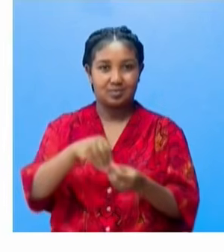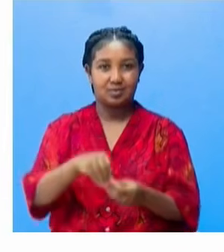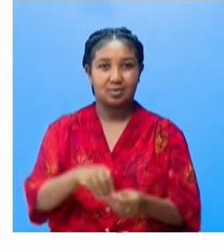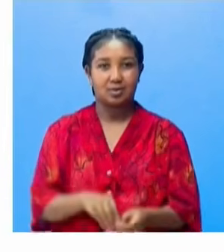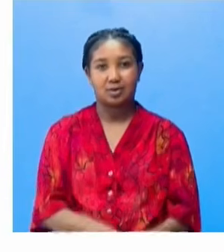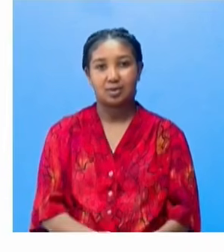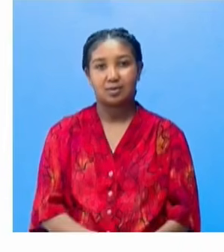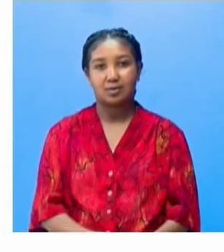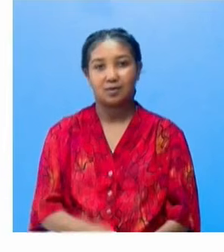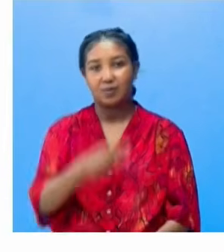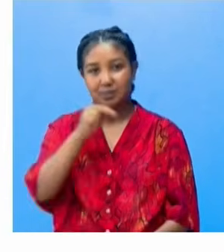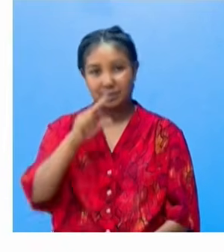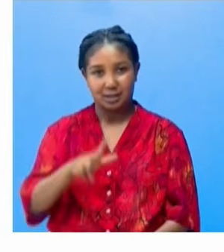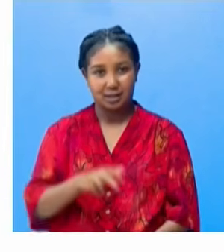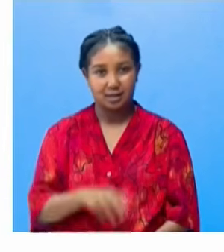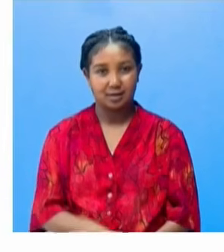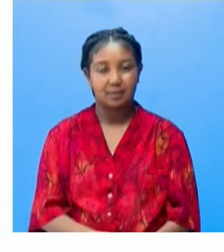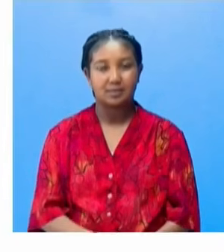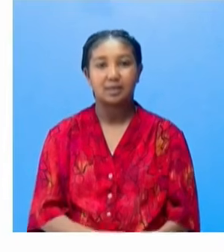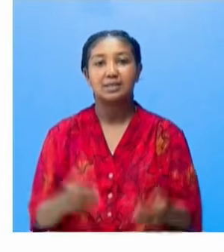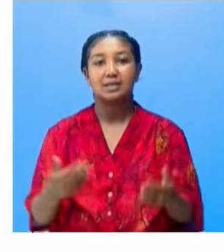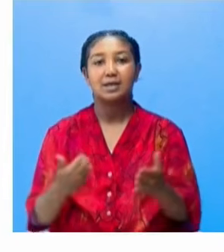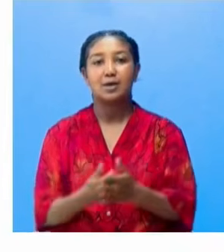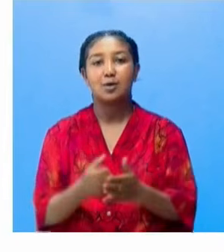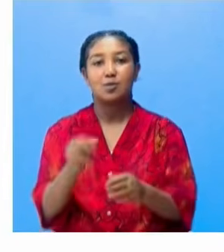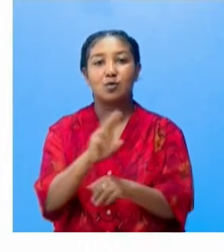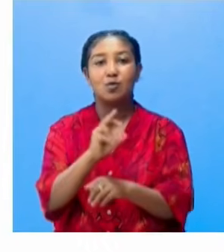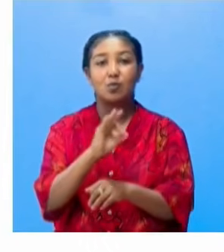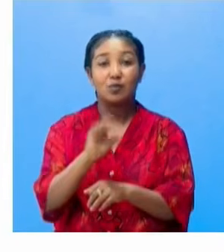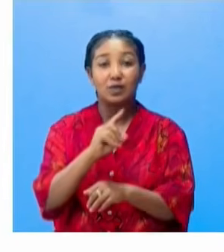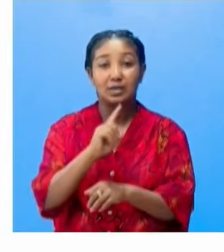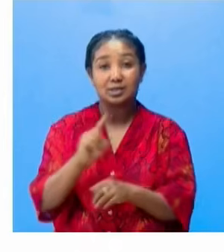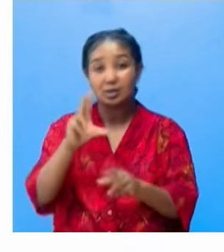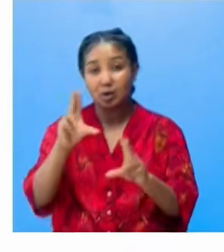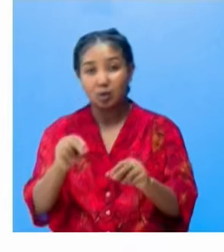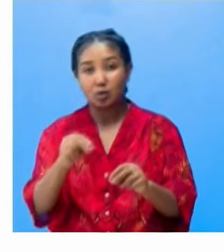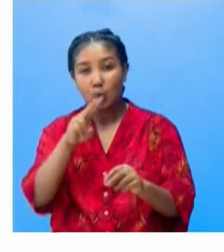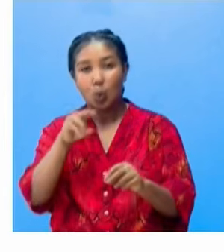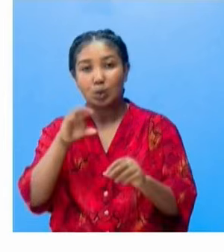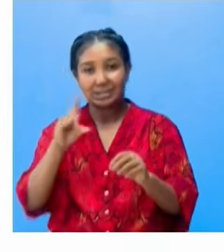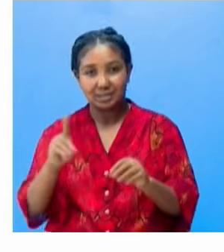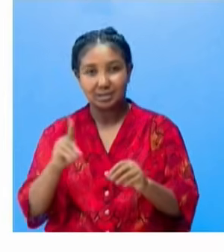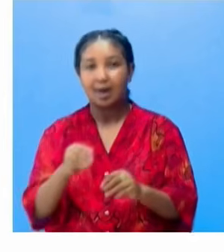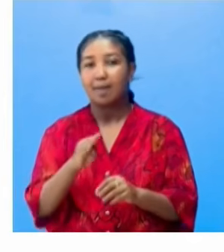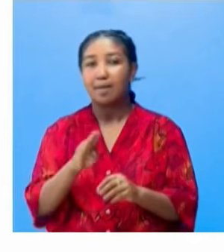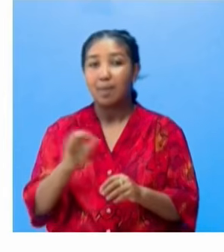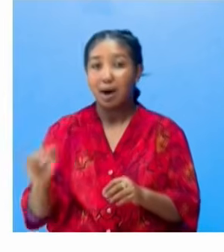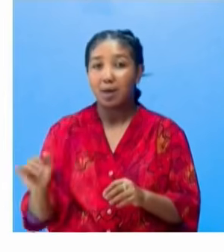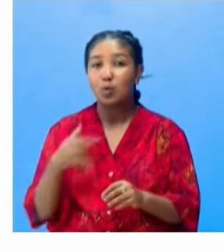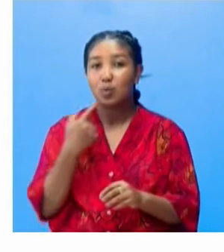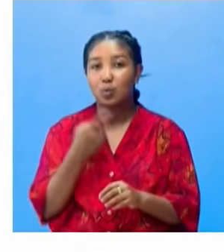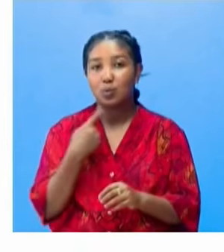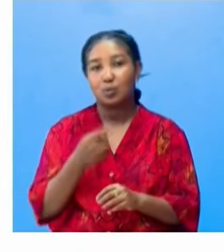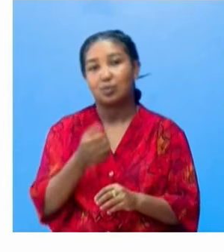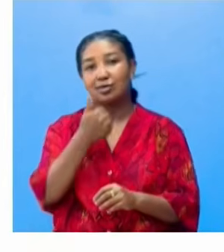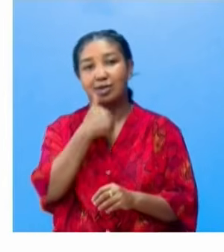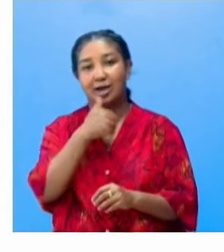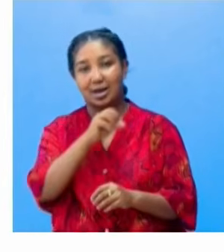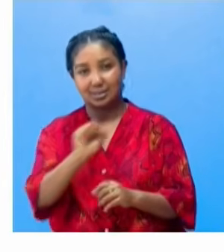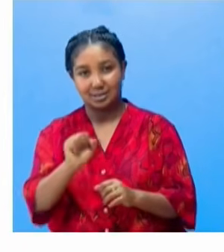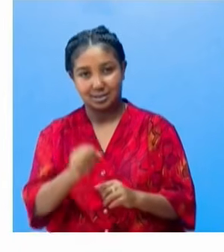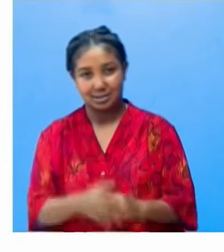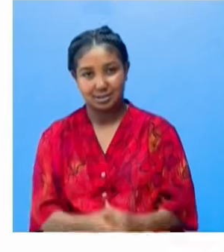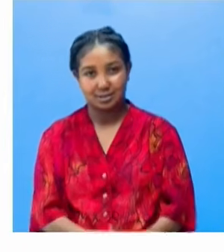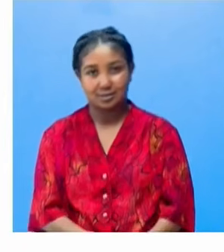Very good. You're doing great. The new movie is not being watched by the girls.